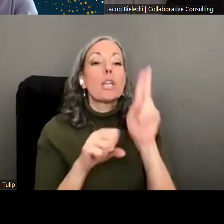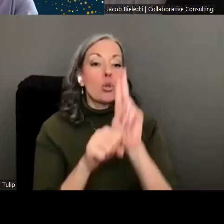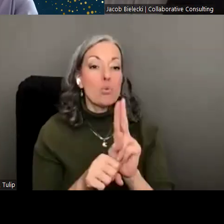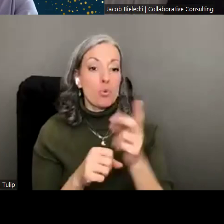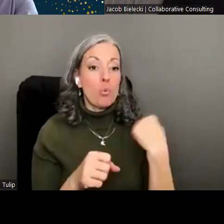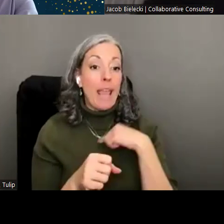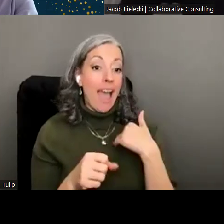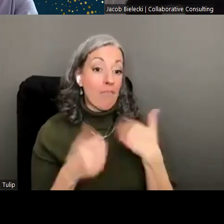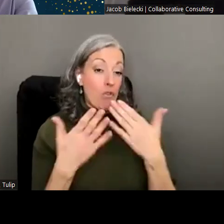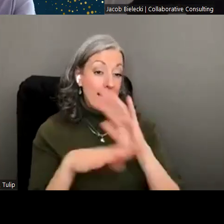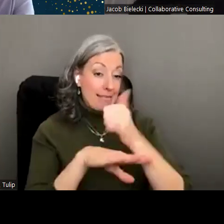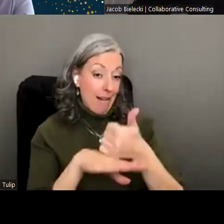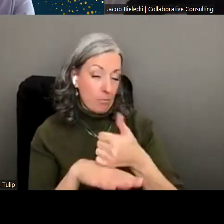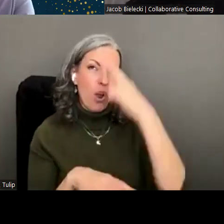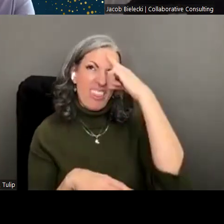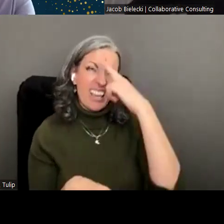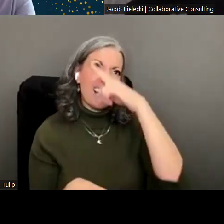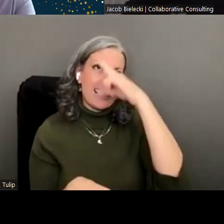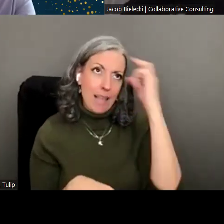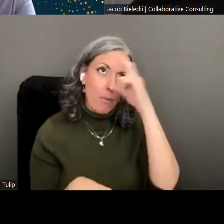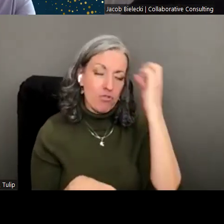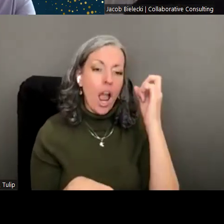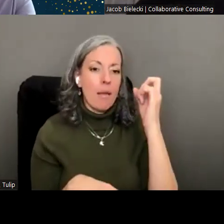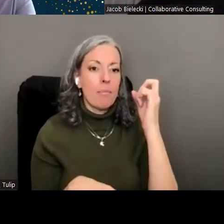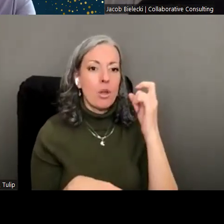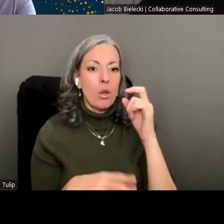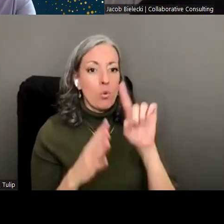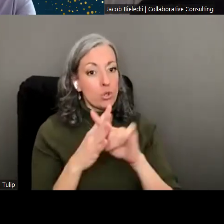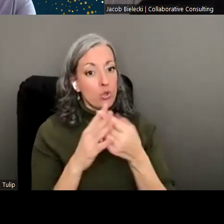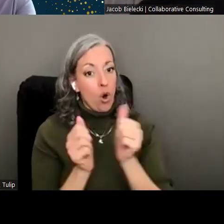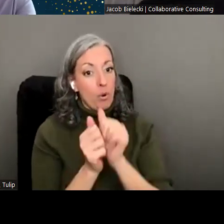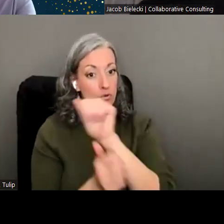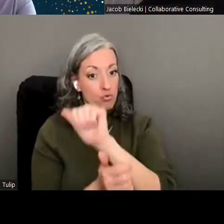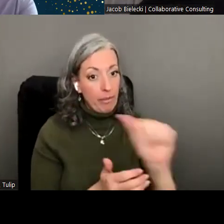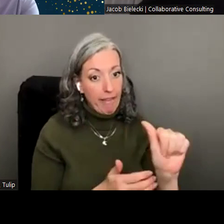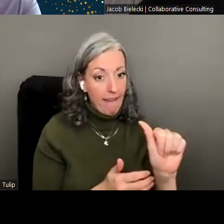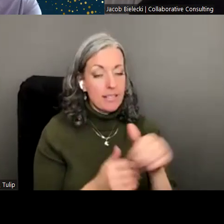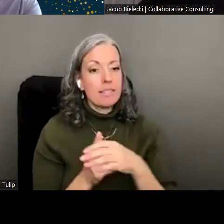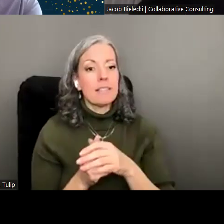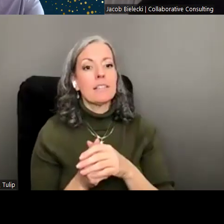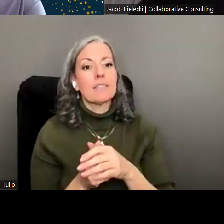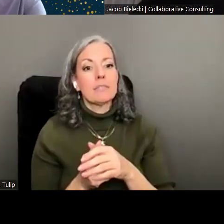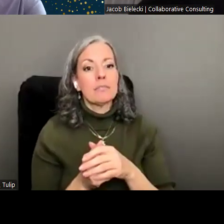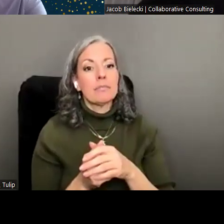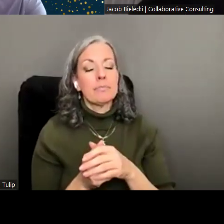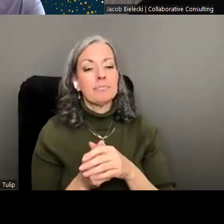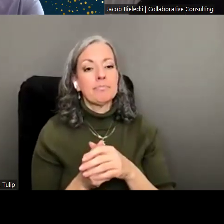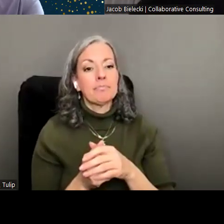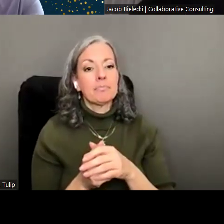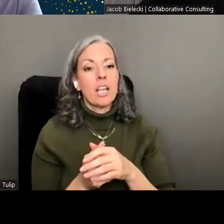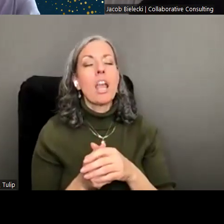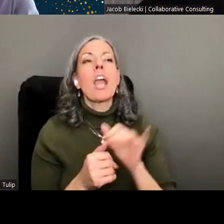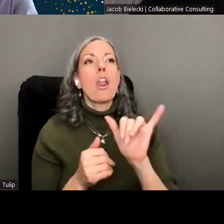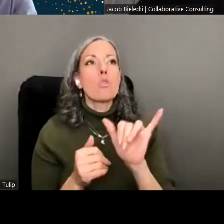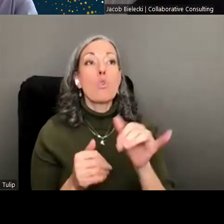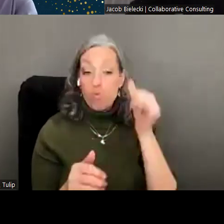we would be in a position to start engagement with the AAAs around some of our thinking and some of our models. And keep in mind, some